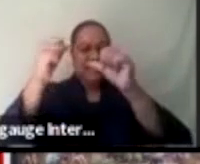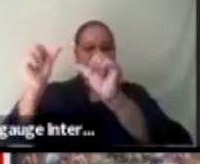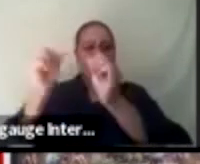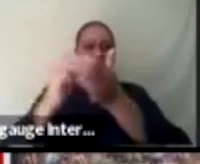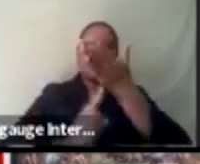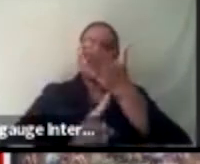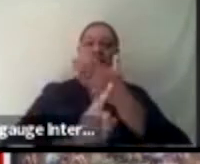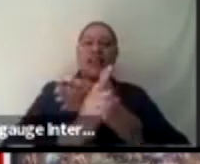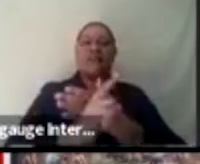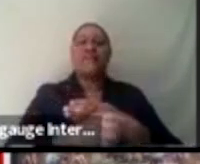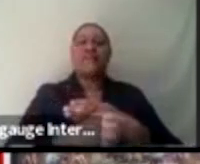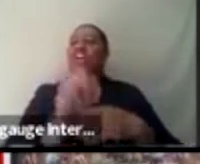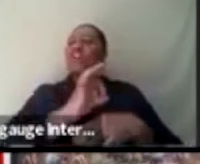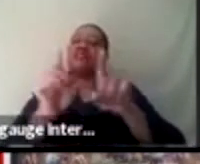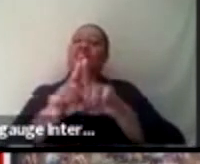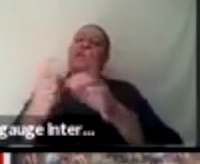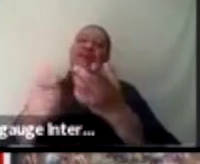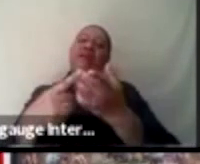no other.